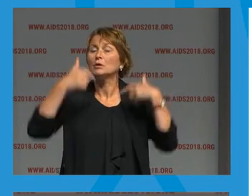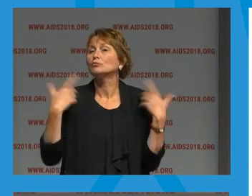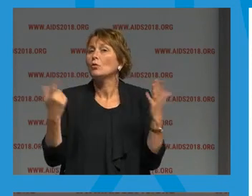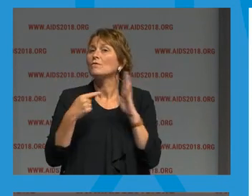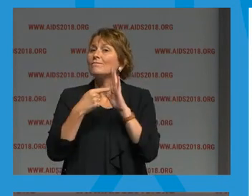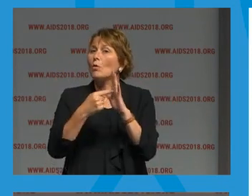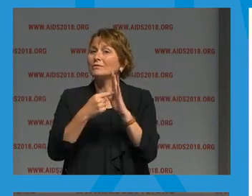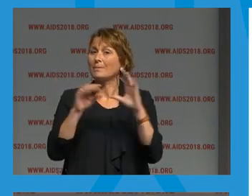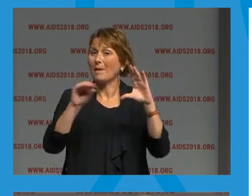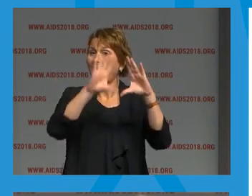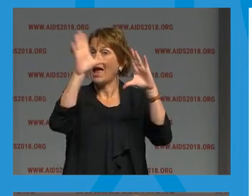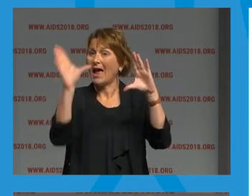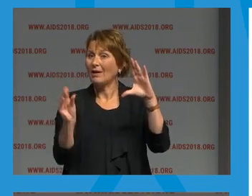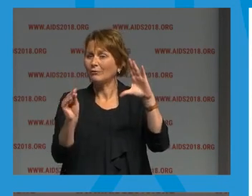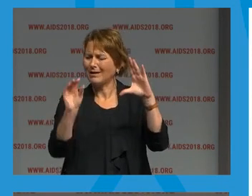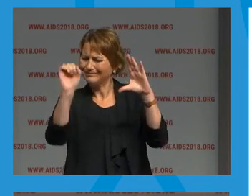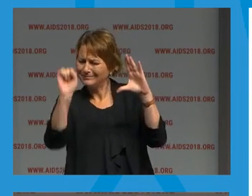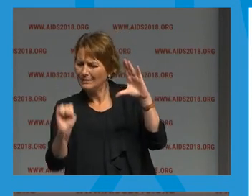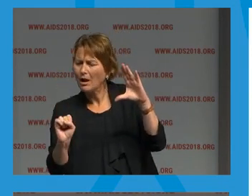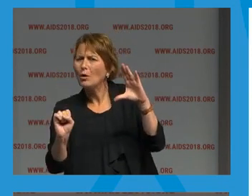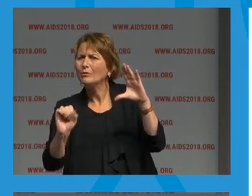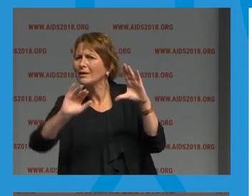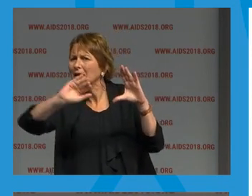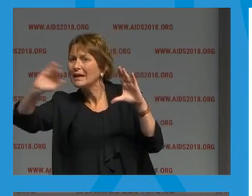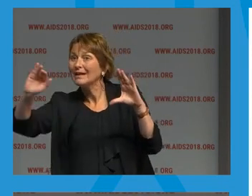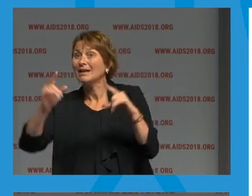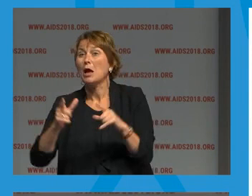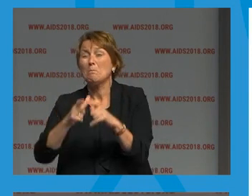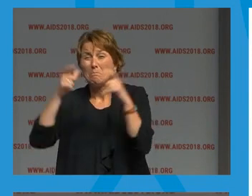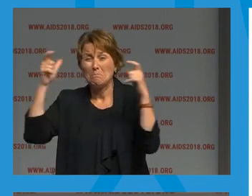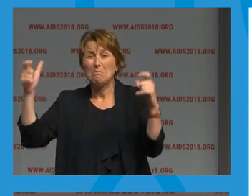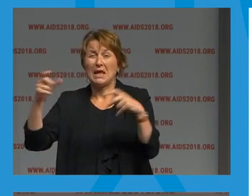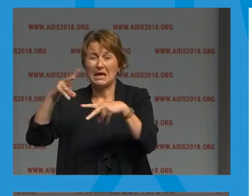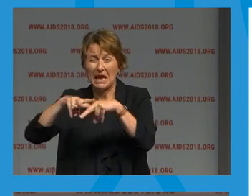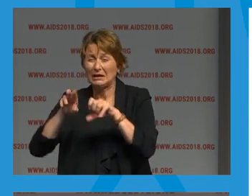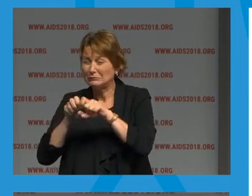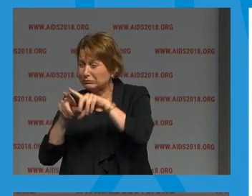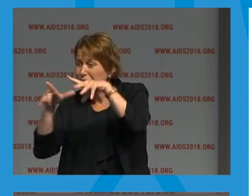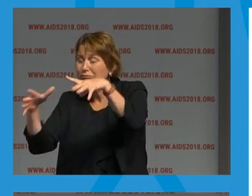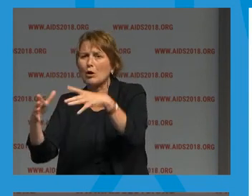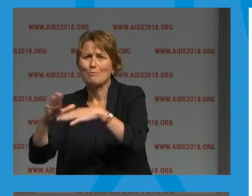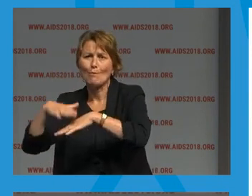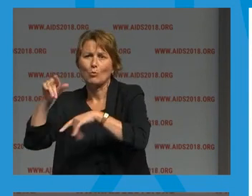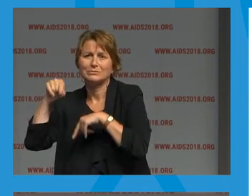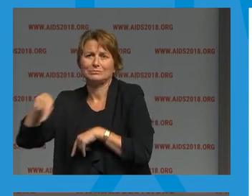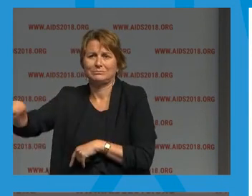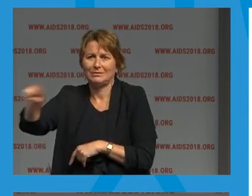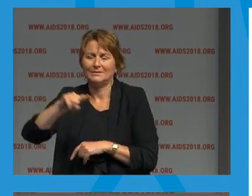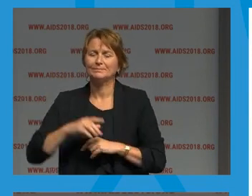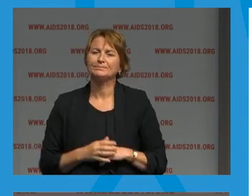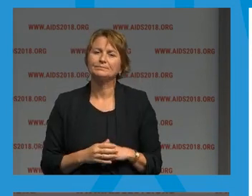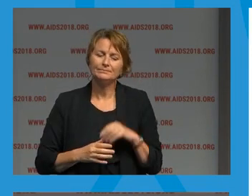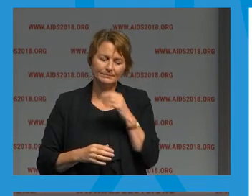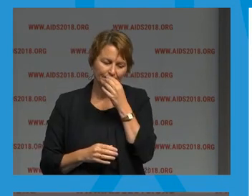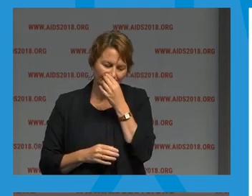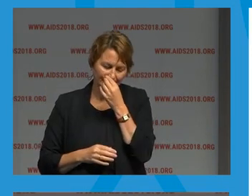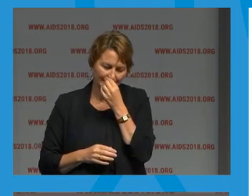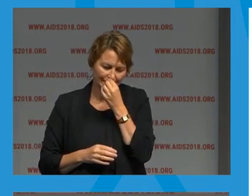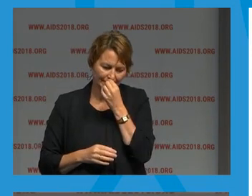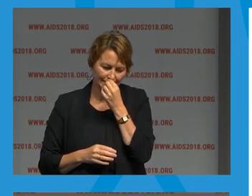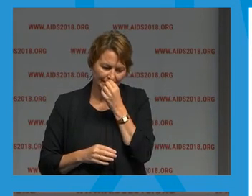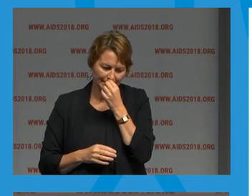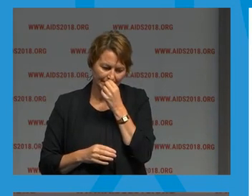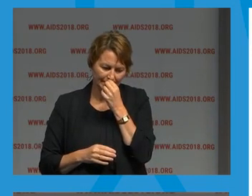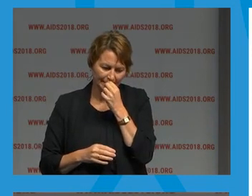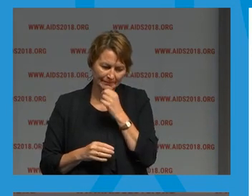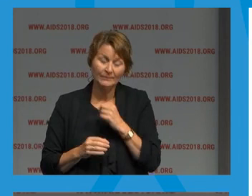Africa, where the largest burden of the disease resides? Expansion services has been constant,